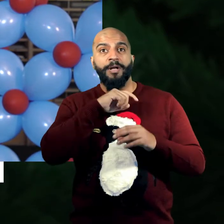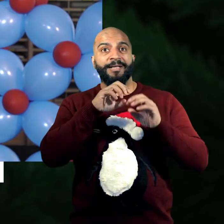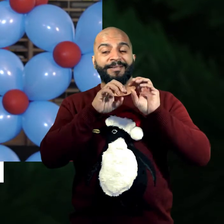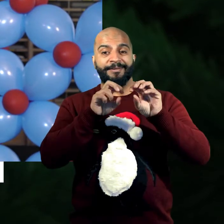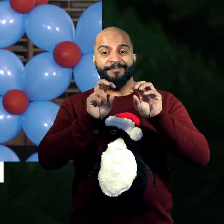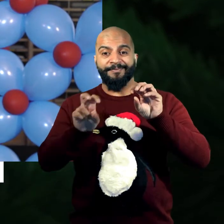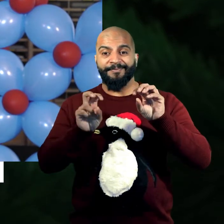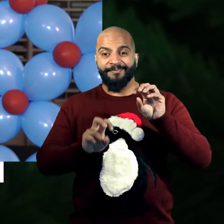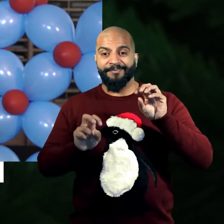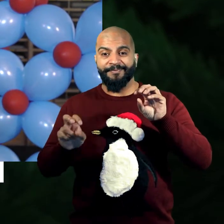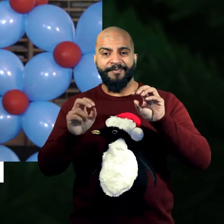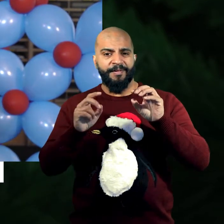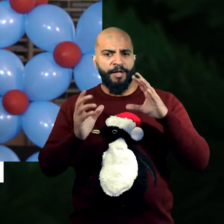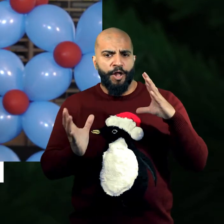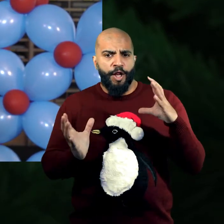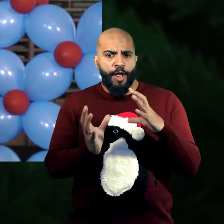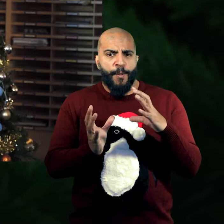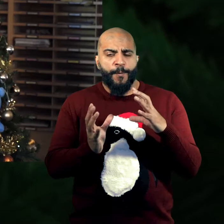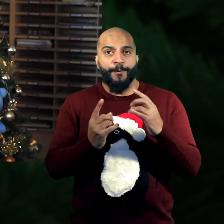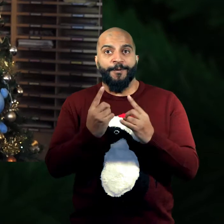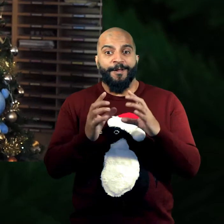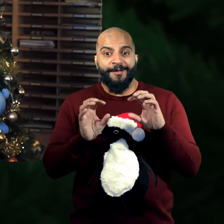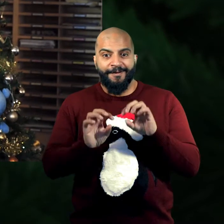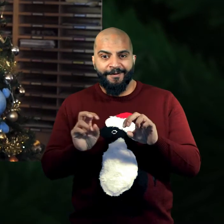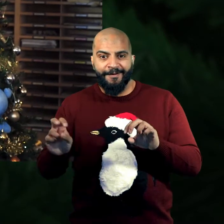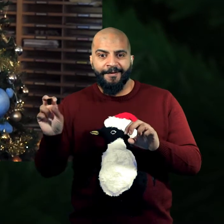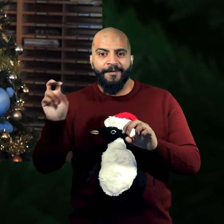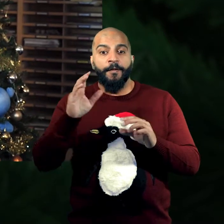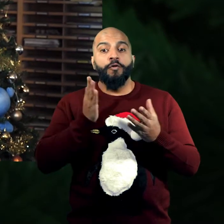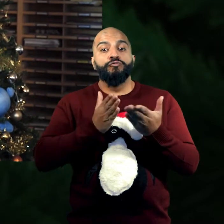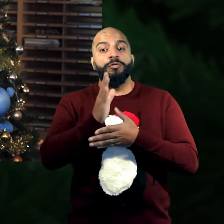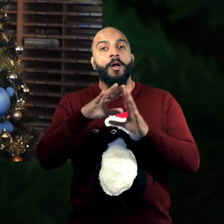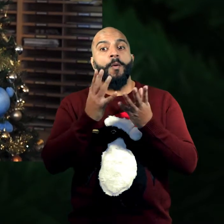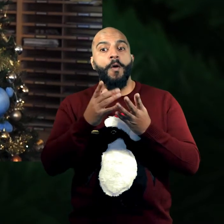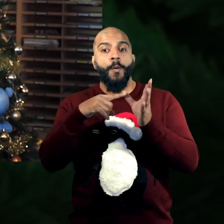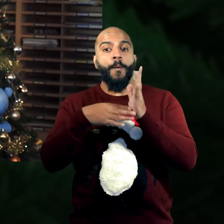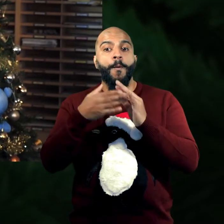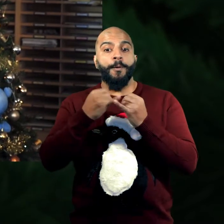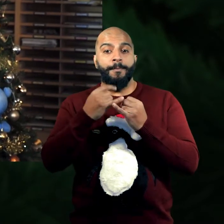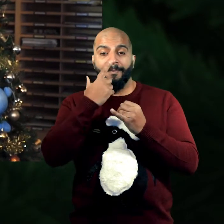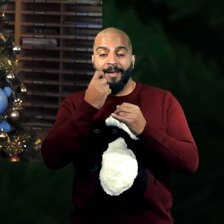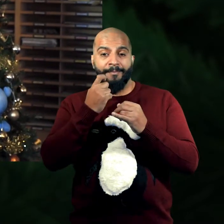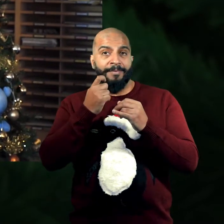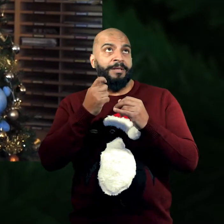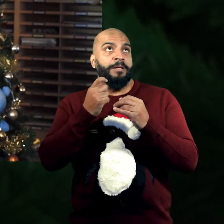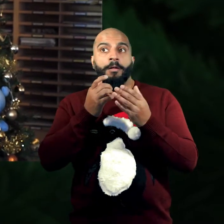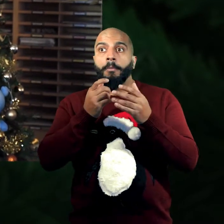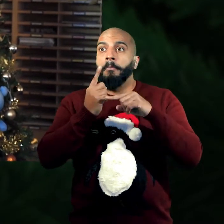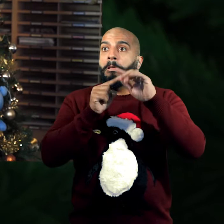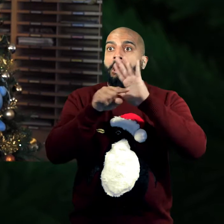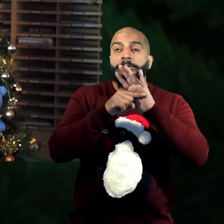2 red atoms are sitting close to each other. In real world, these atoms can be negatively or positively